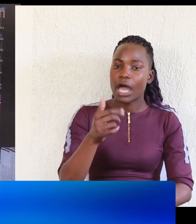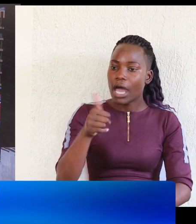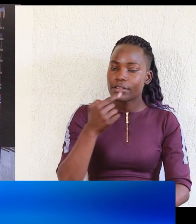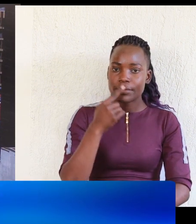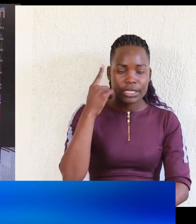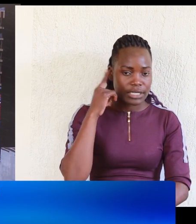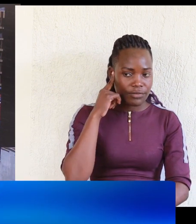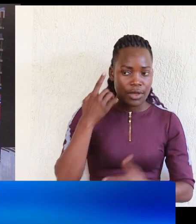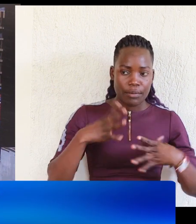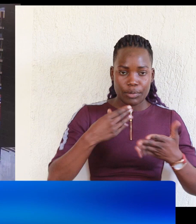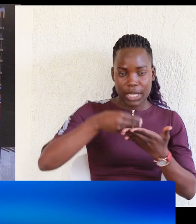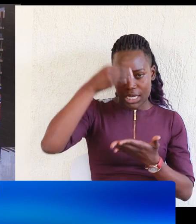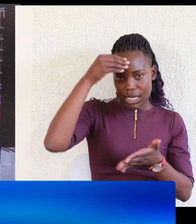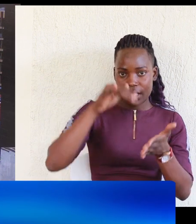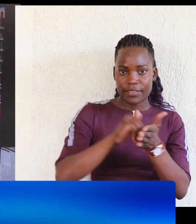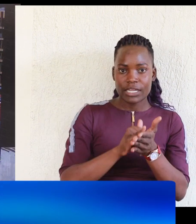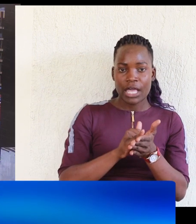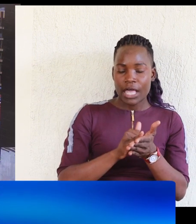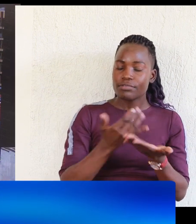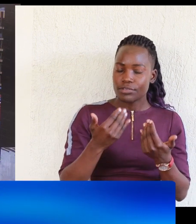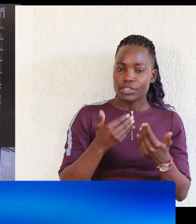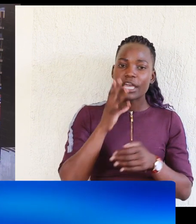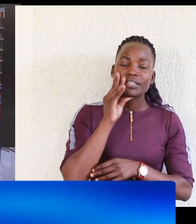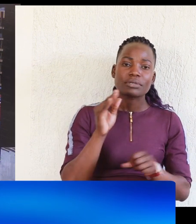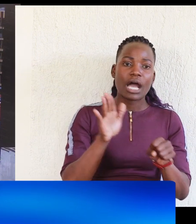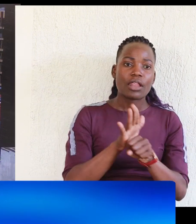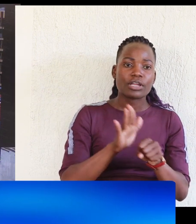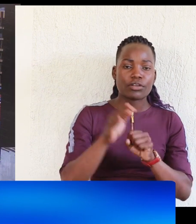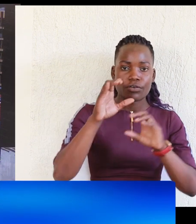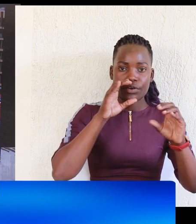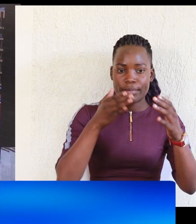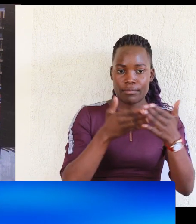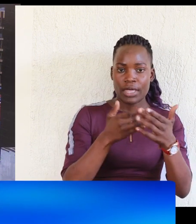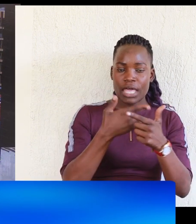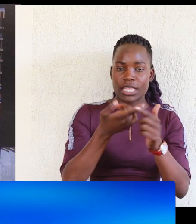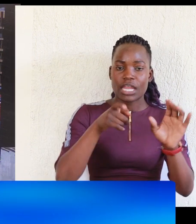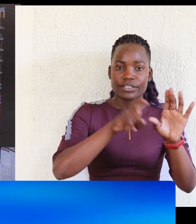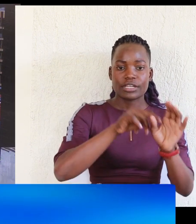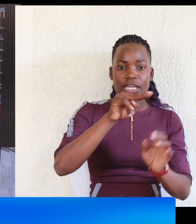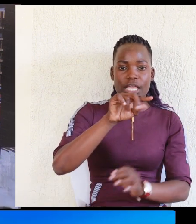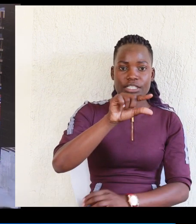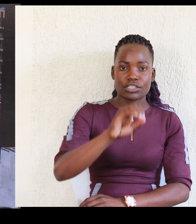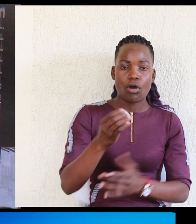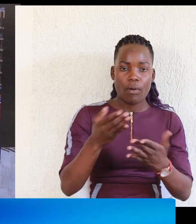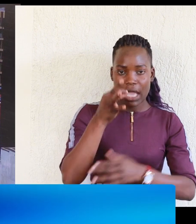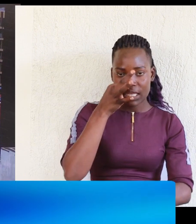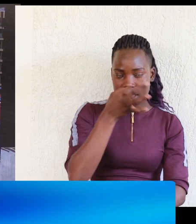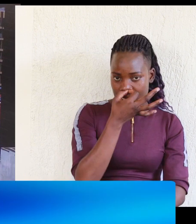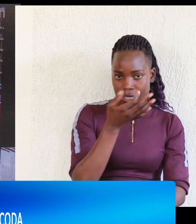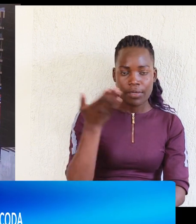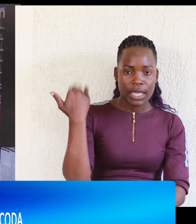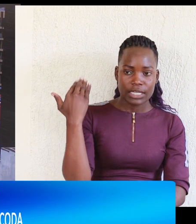people, and I got to learn that they really face a lot of barrier in communication. And I joined an NGO that was in Nyeri by